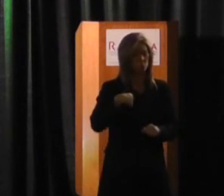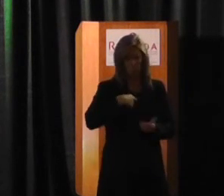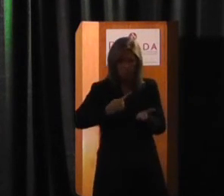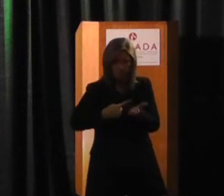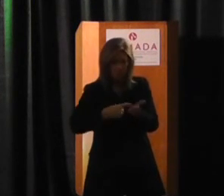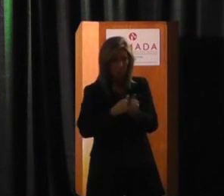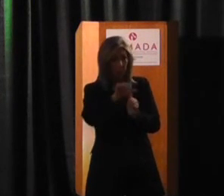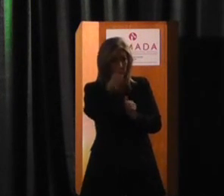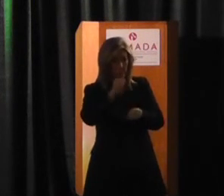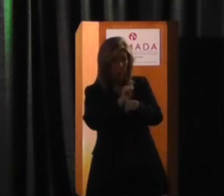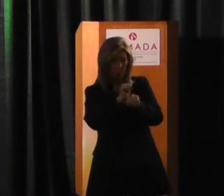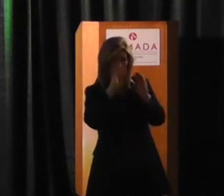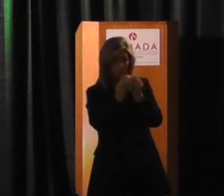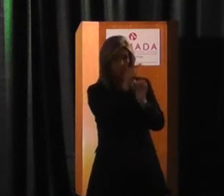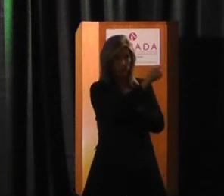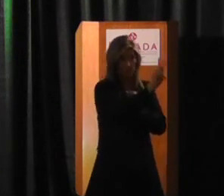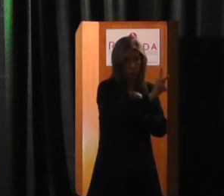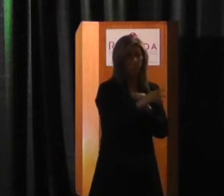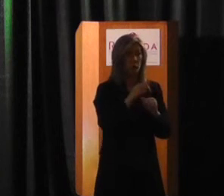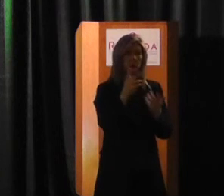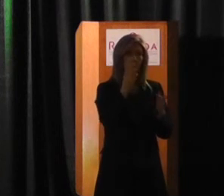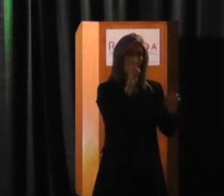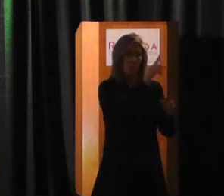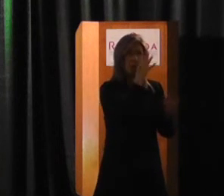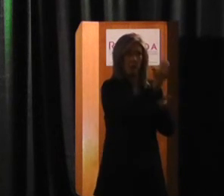both Vancouver and Newfoundland as well, who are hoping to participate.